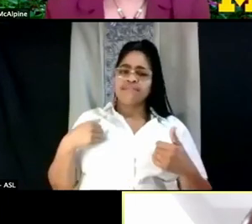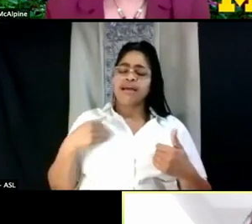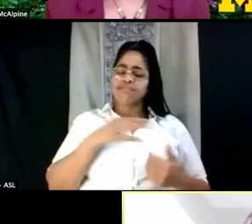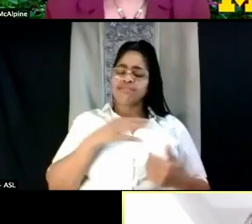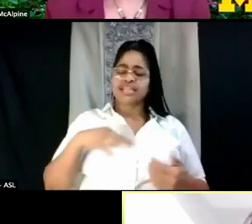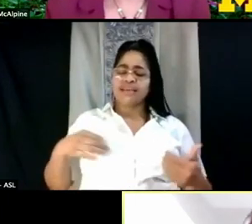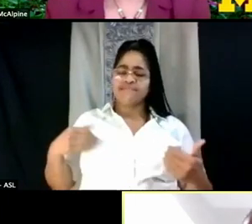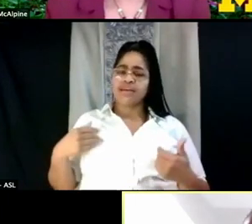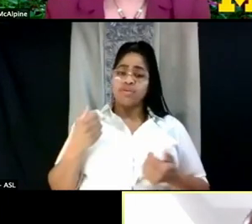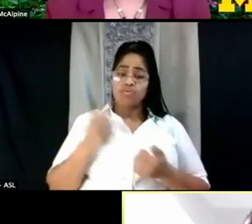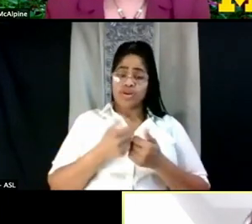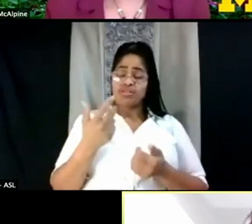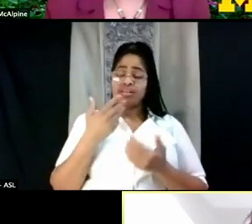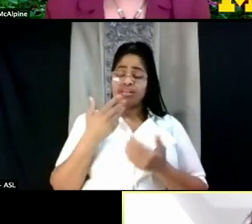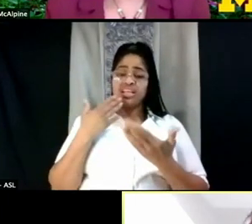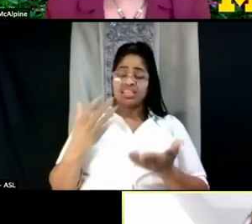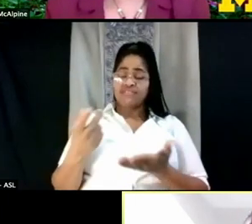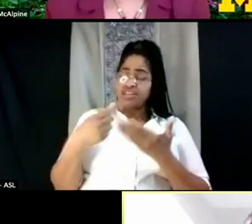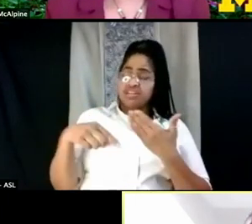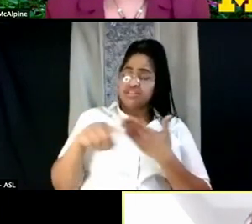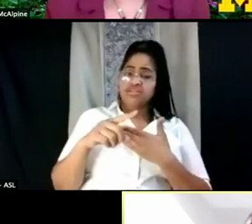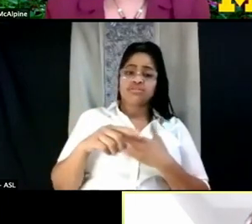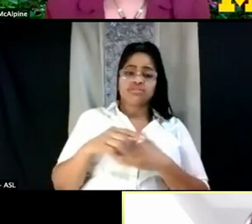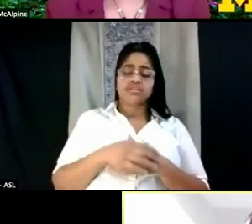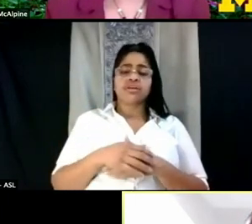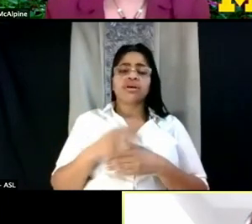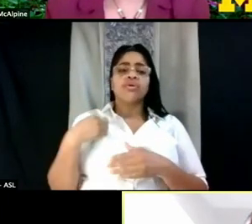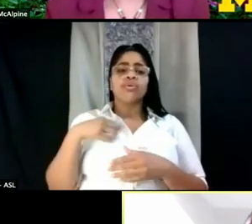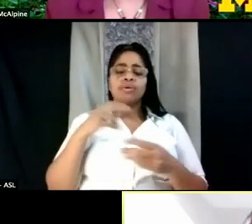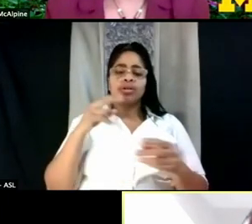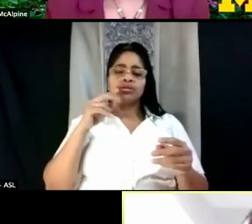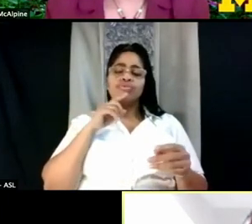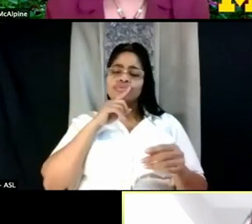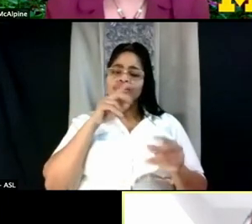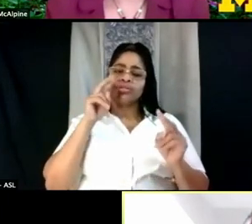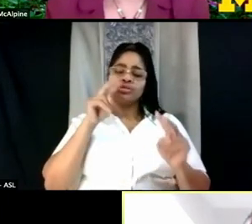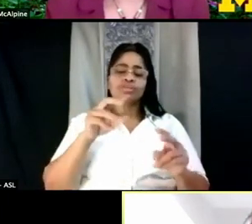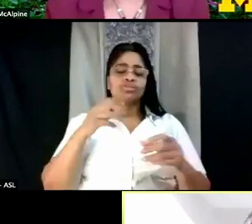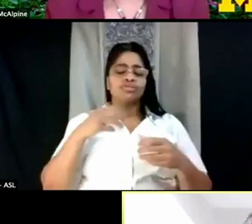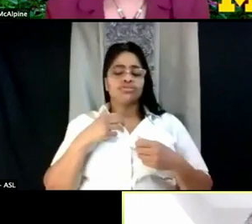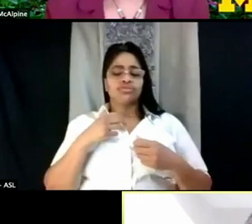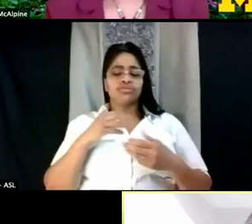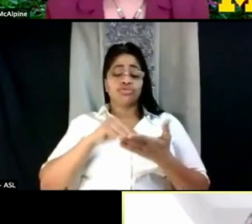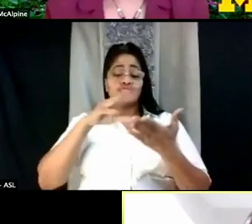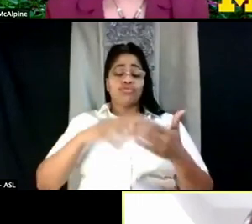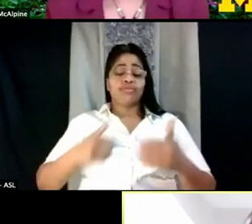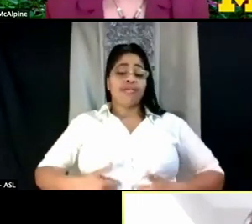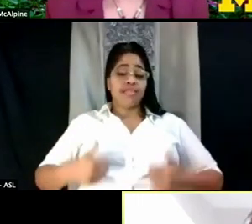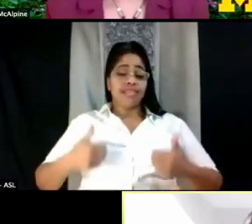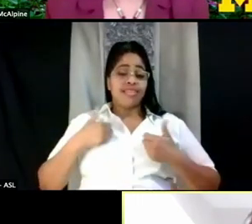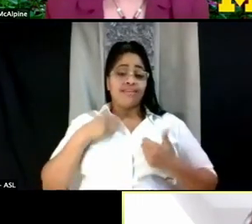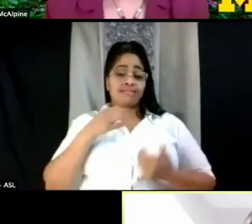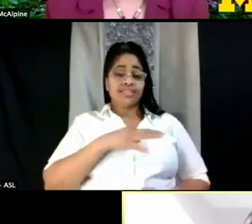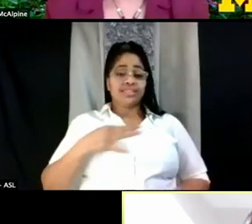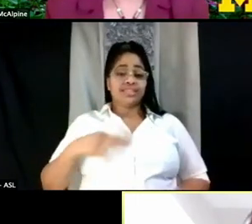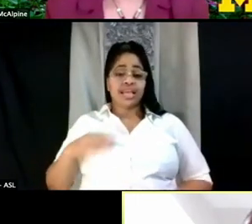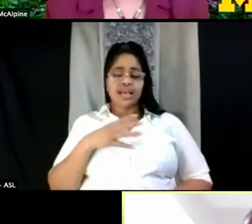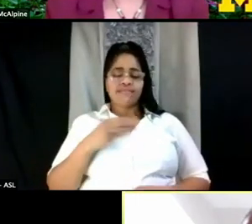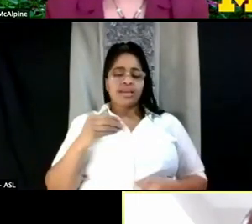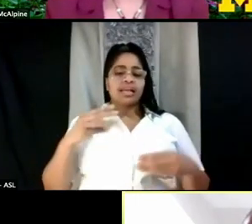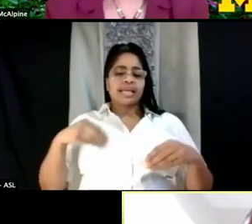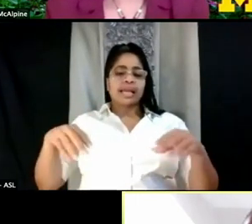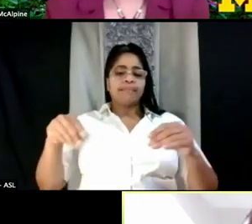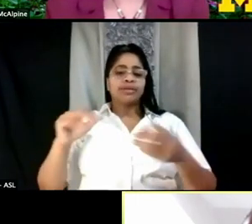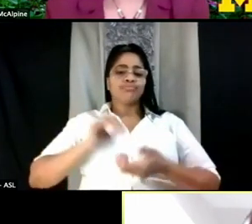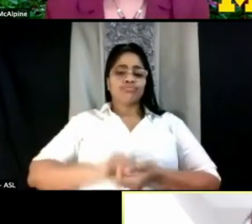express appreciation for all of the Student Life staff, as well as many campus partners who have contributed to the delivery of